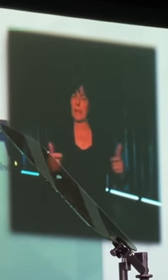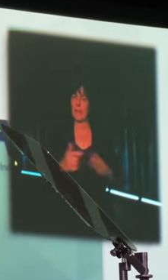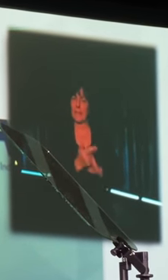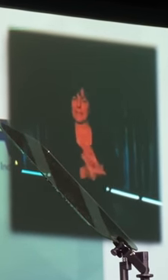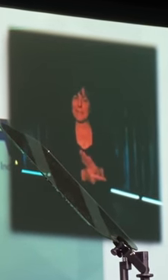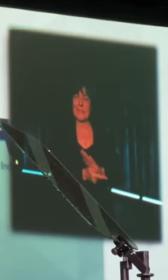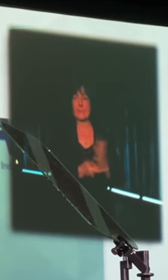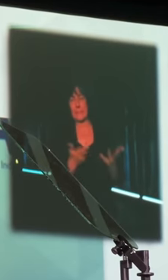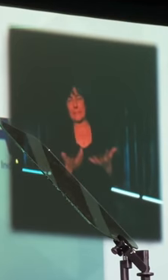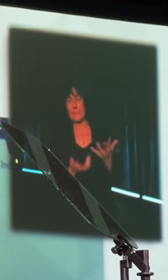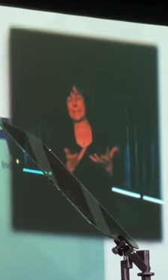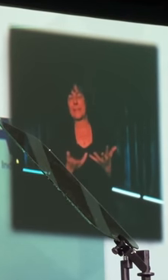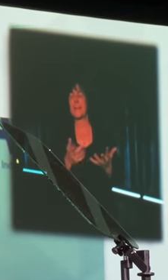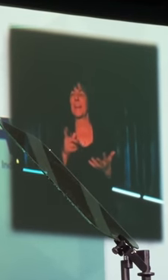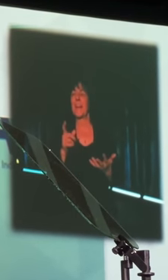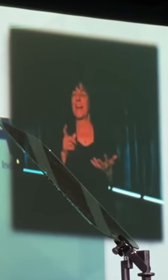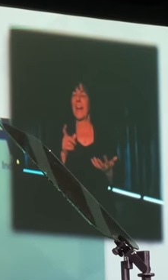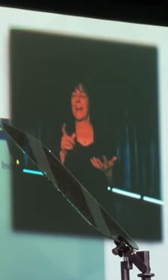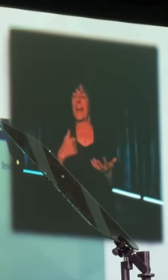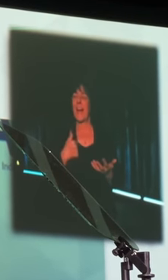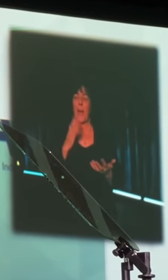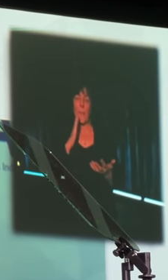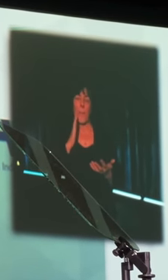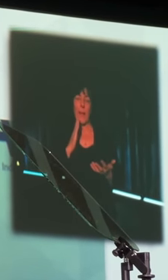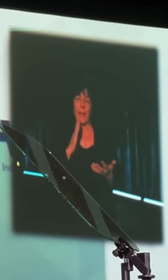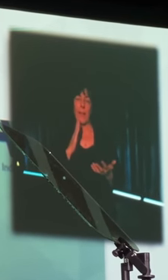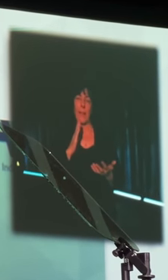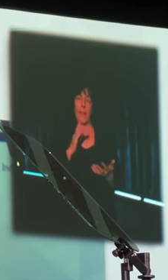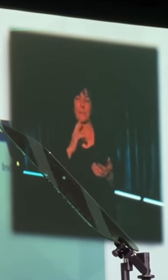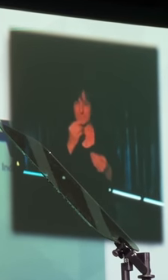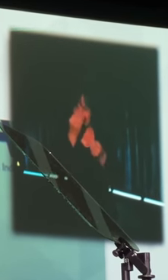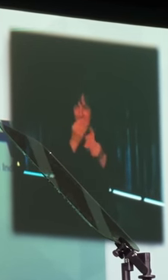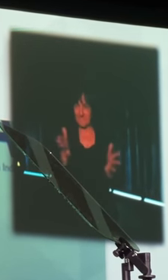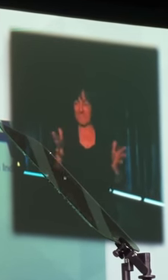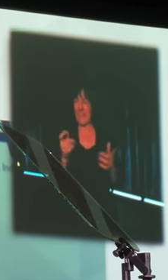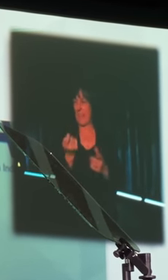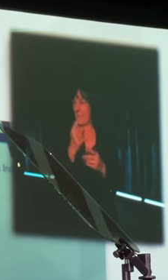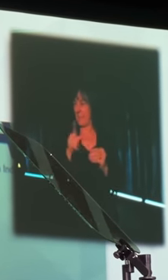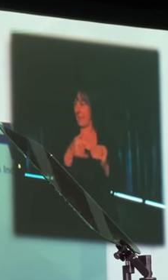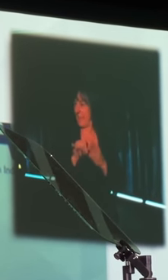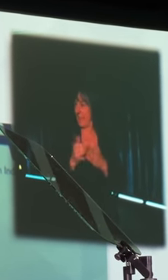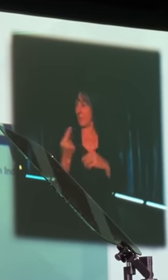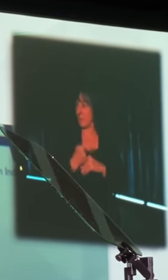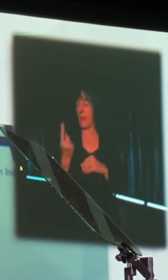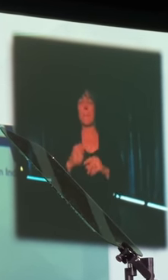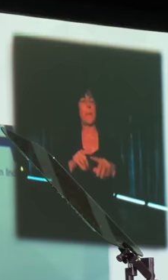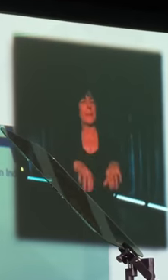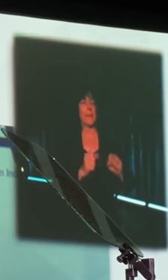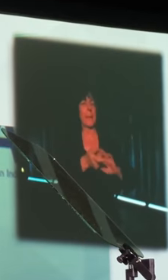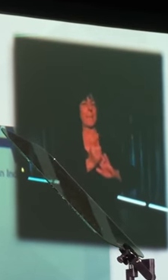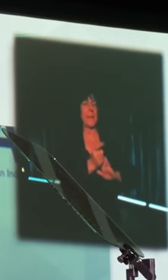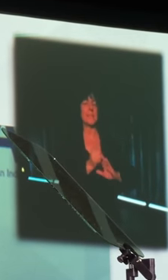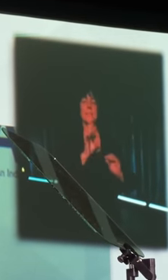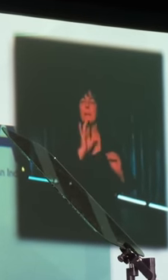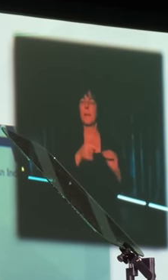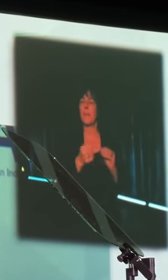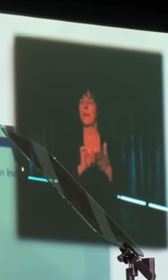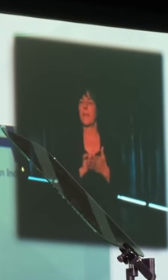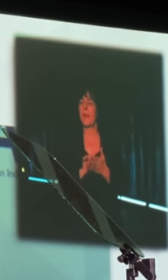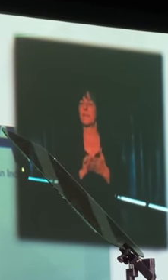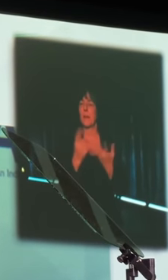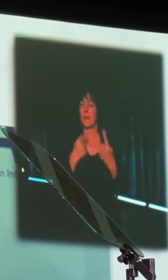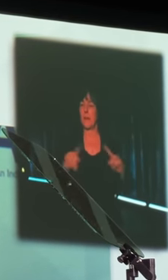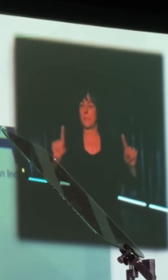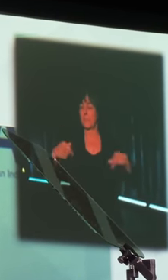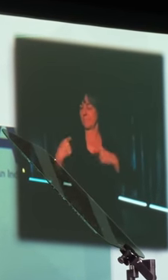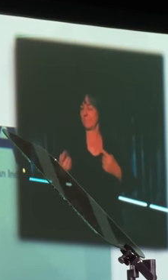legislation that I will absolutely share a bit about. But I do want to take a minute to talk a little bit about the